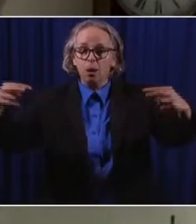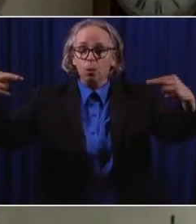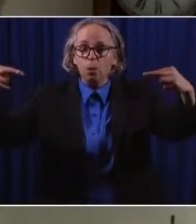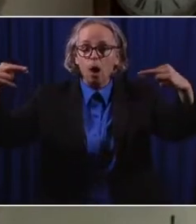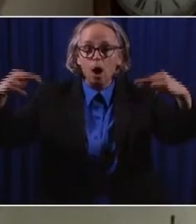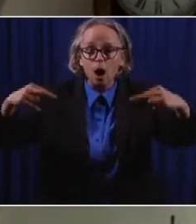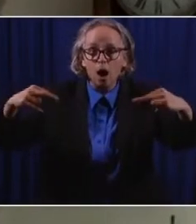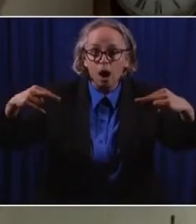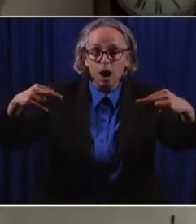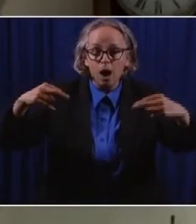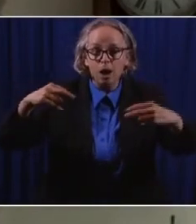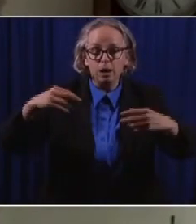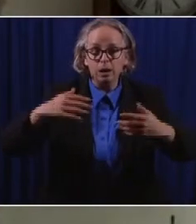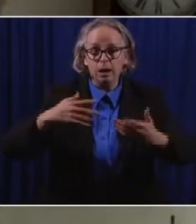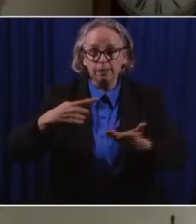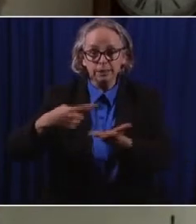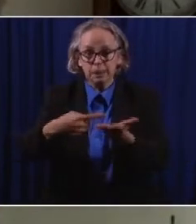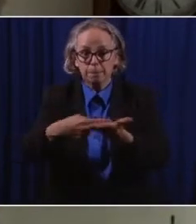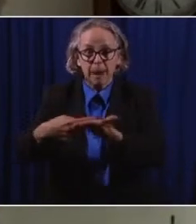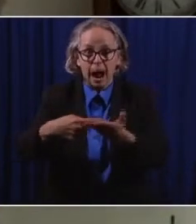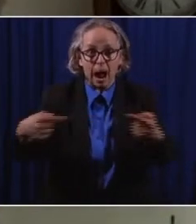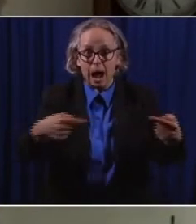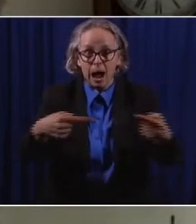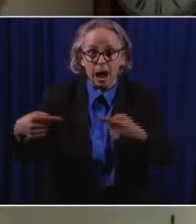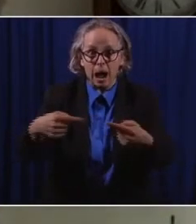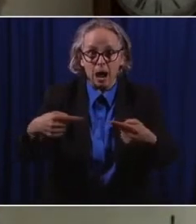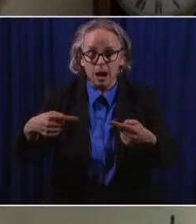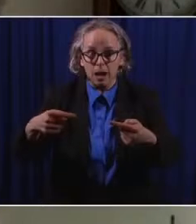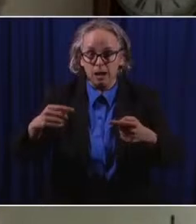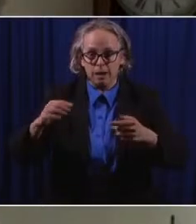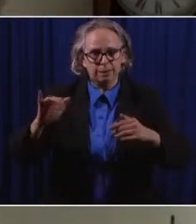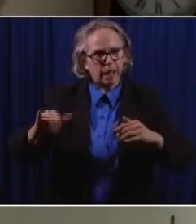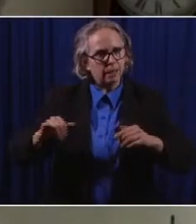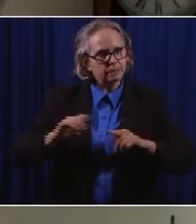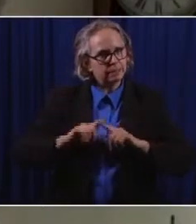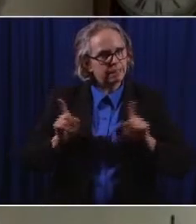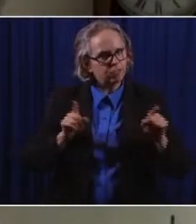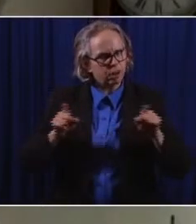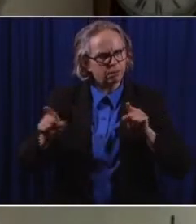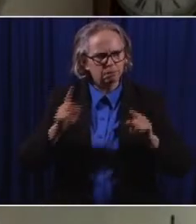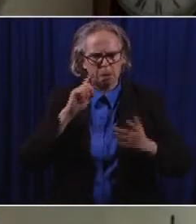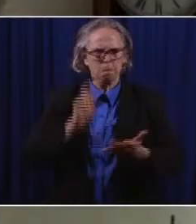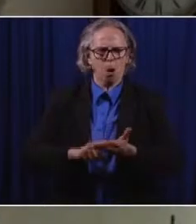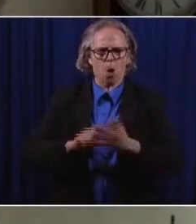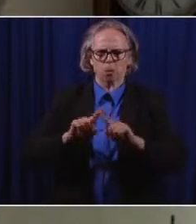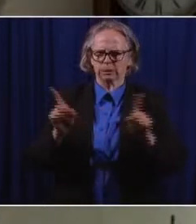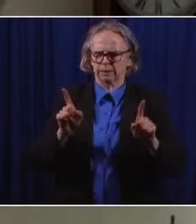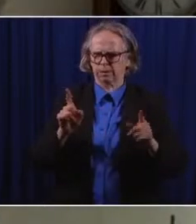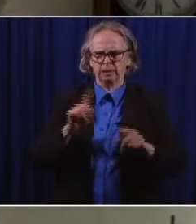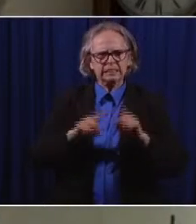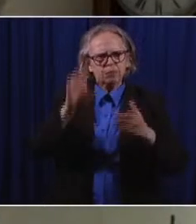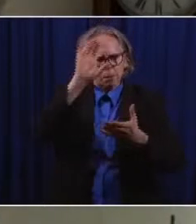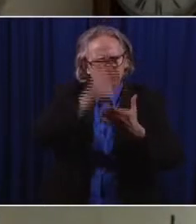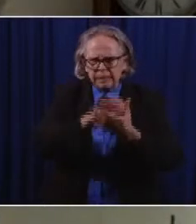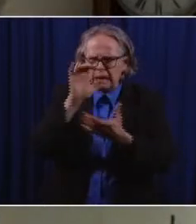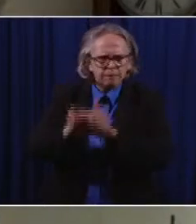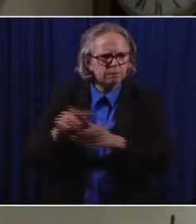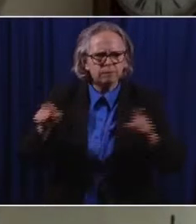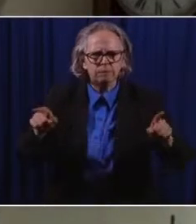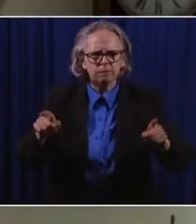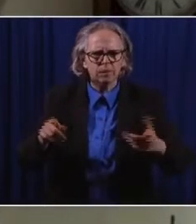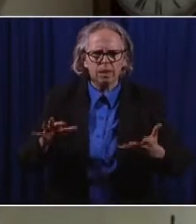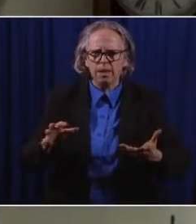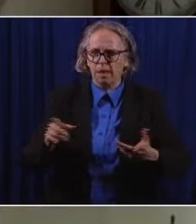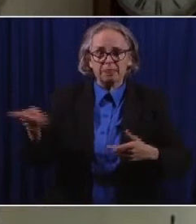differences, fundamental differences between these two candidates. Both love America, both love our country,